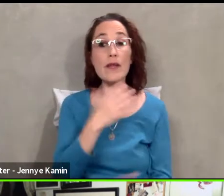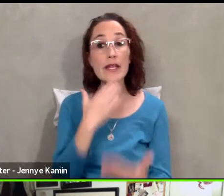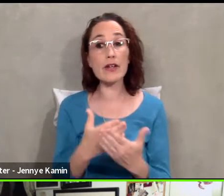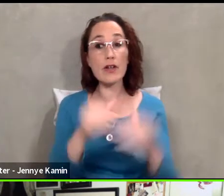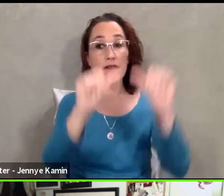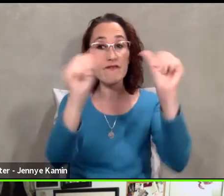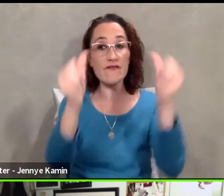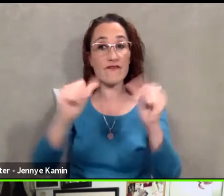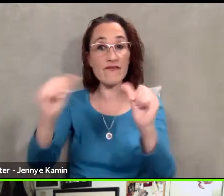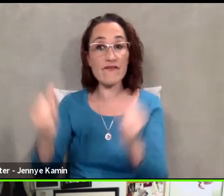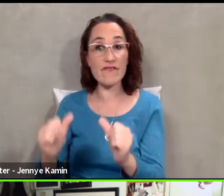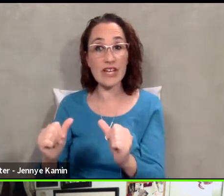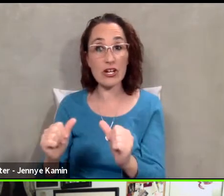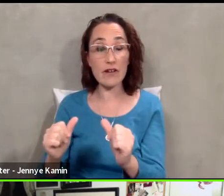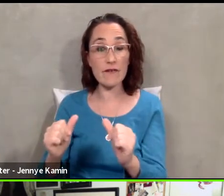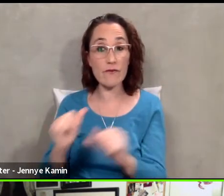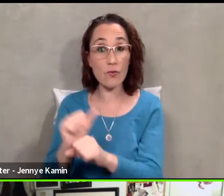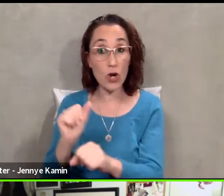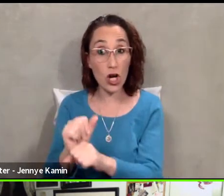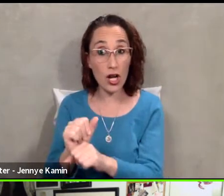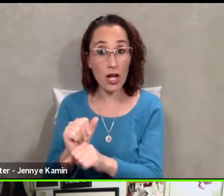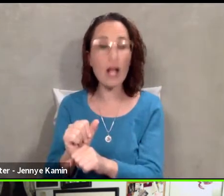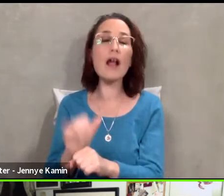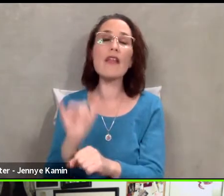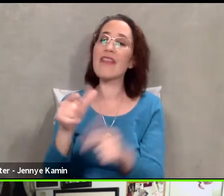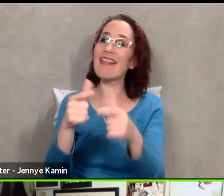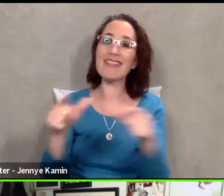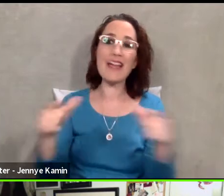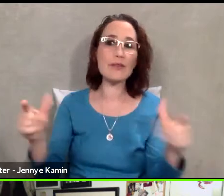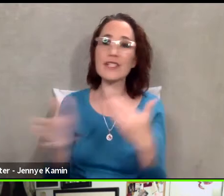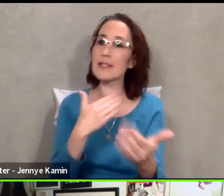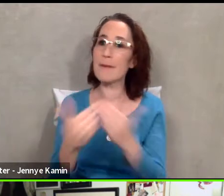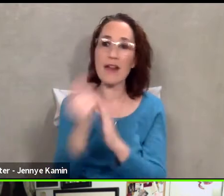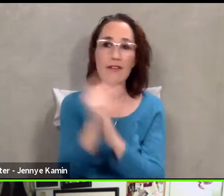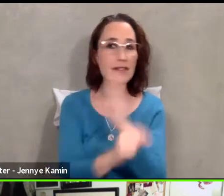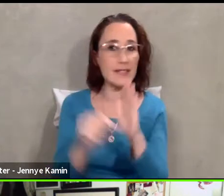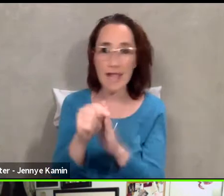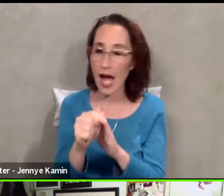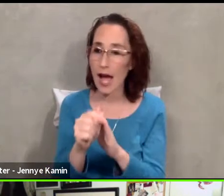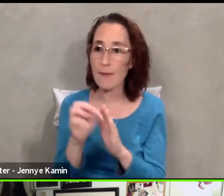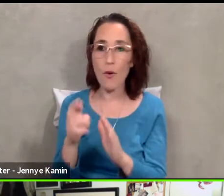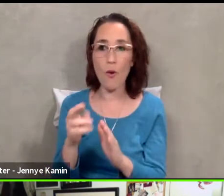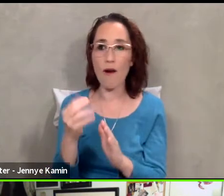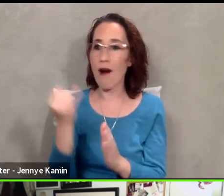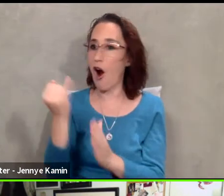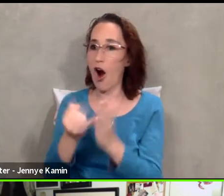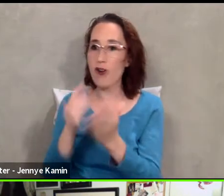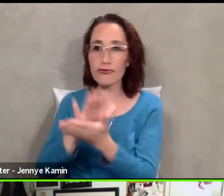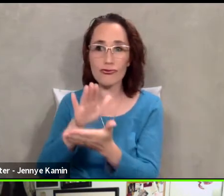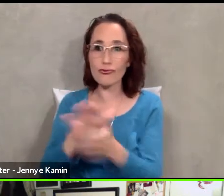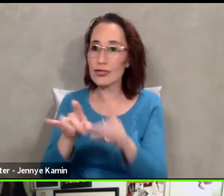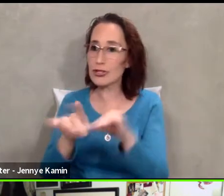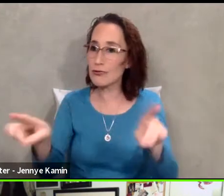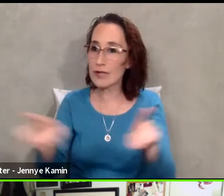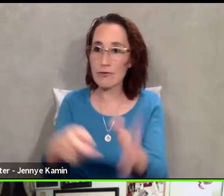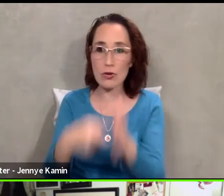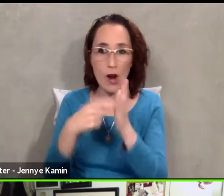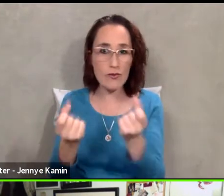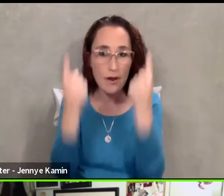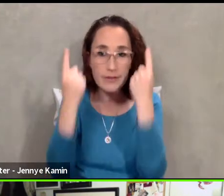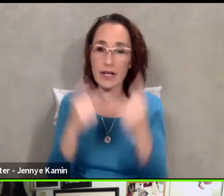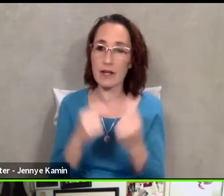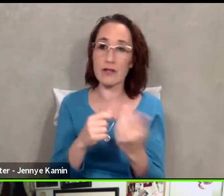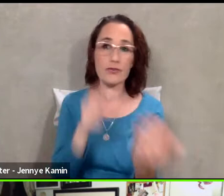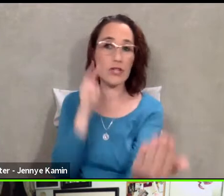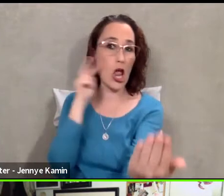it does that. It's the language that communicates across time. It's not something you need to go to art school for. It's not something, you know, you need a PhD for. It's